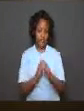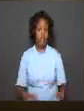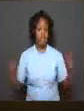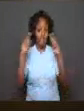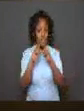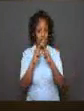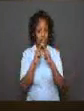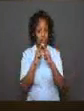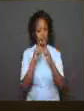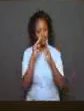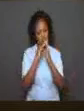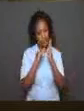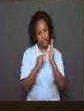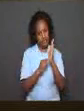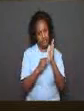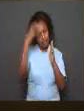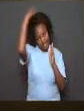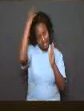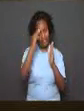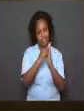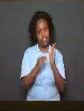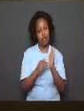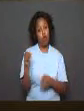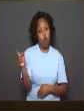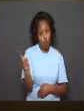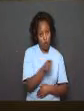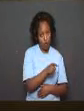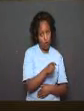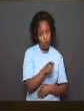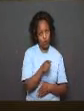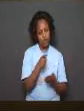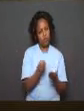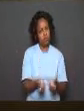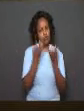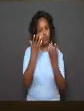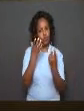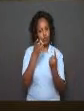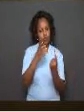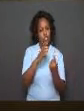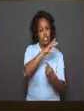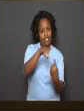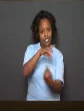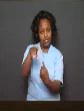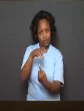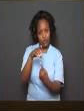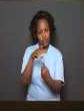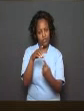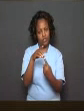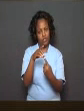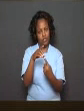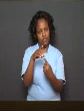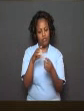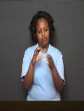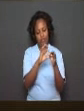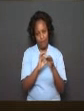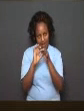Federalism is a system of government in which several states form a unity